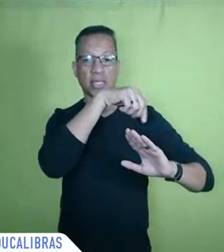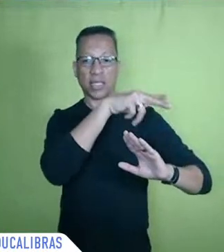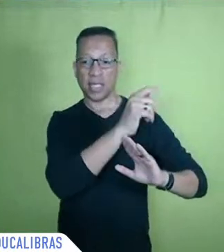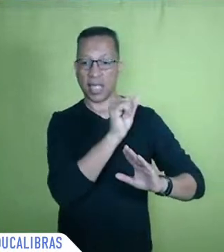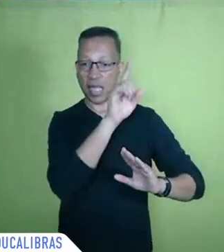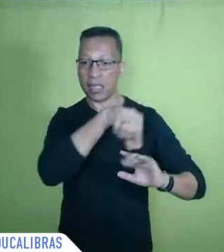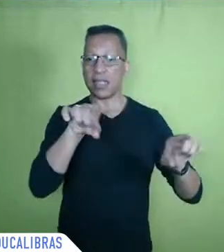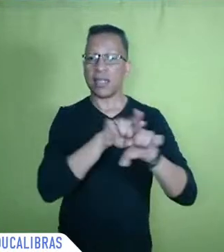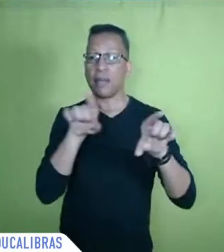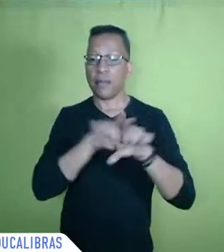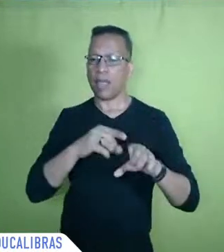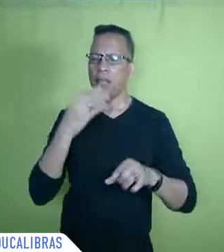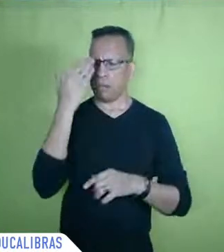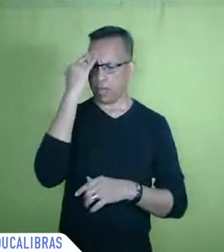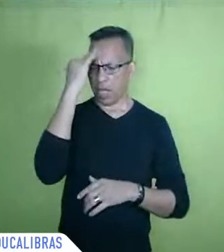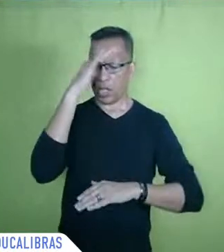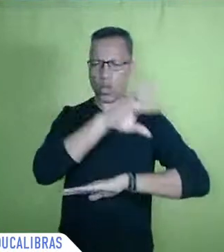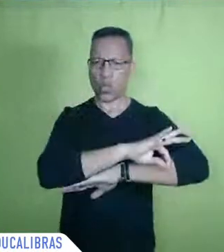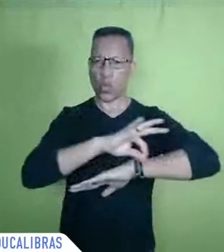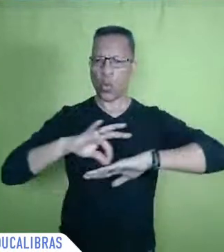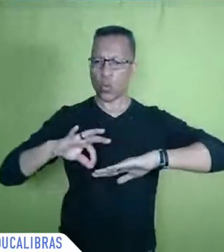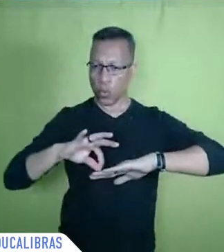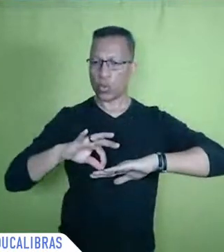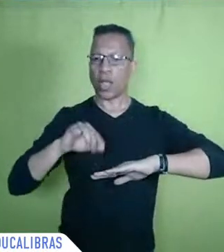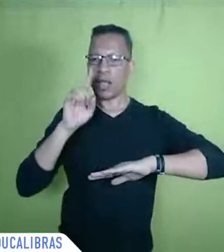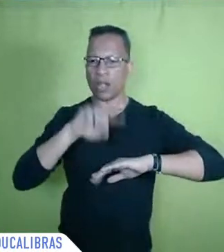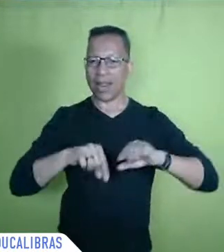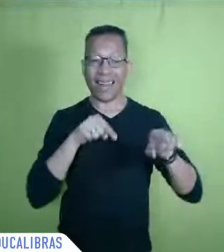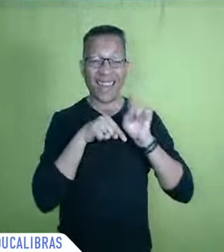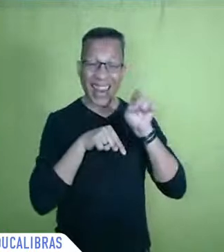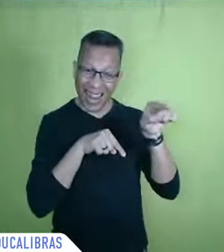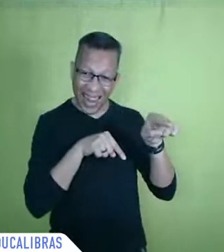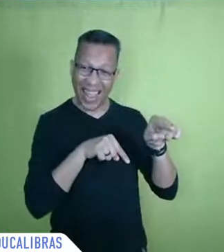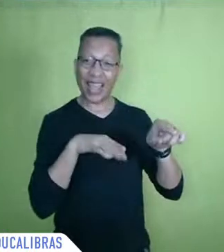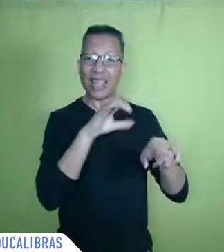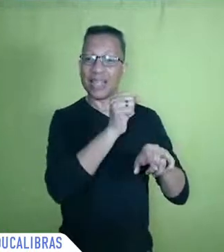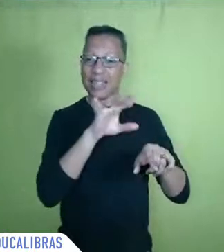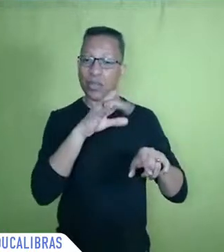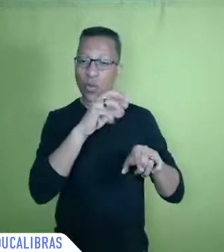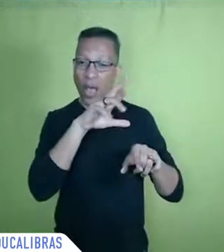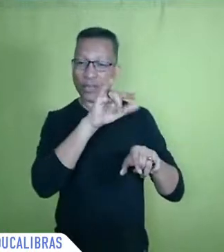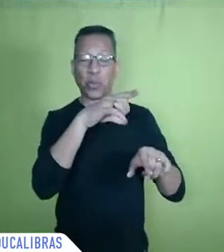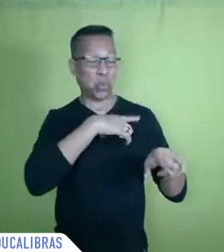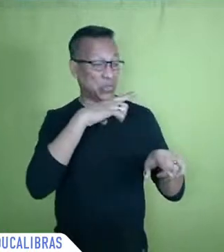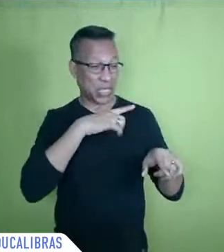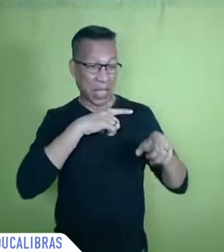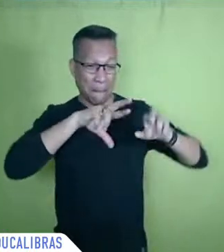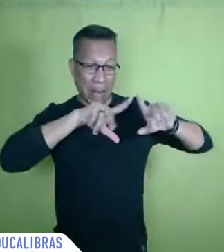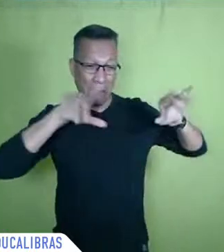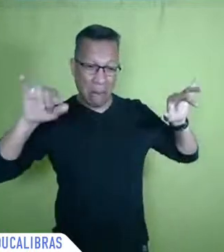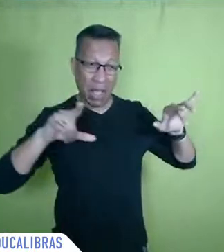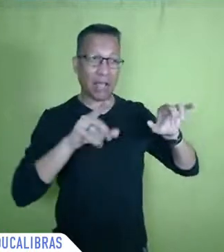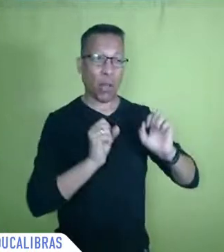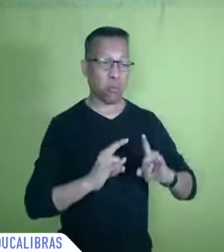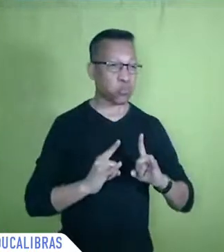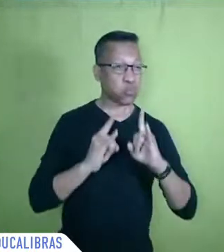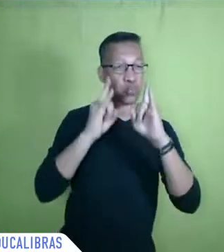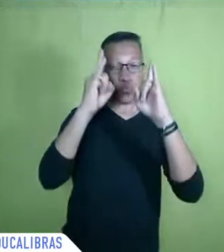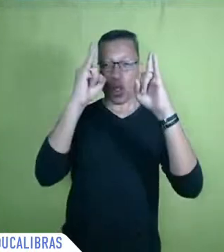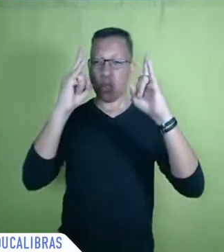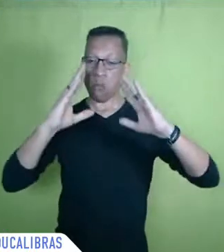spent most of my life in Rio, at Rocinha community, close to Rocinha community, and São Conrado,